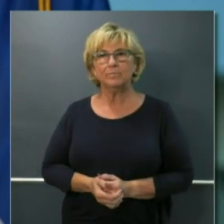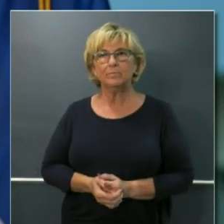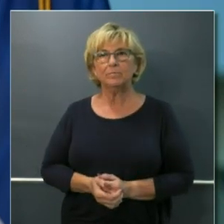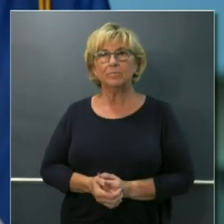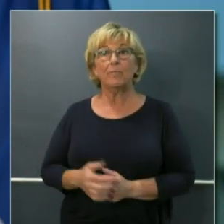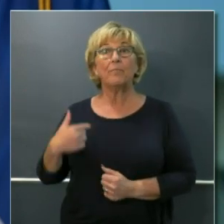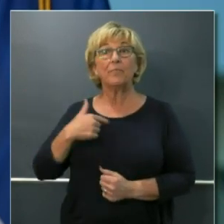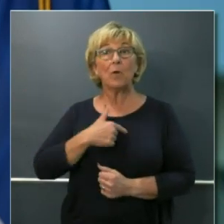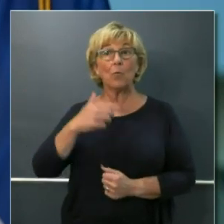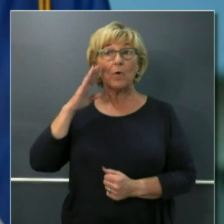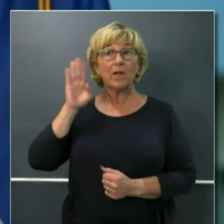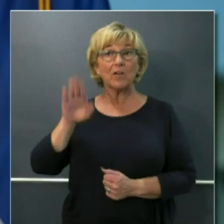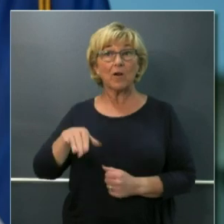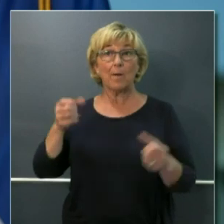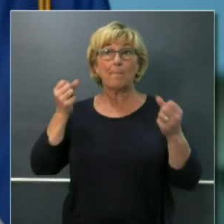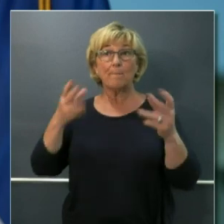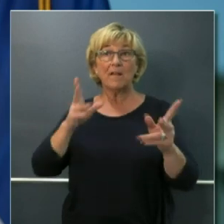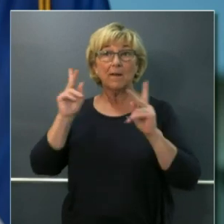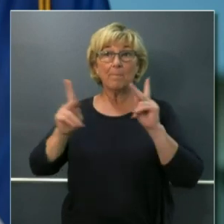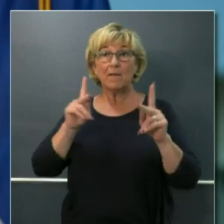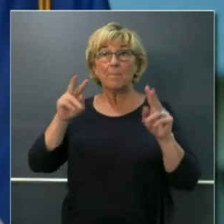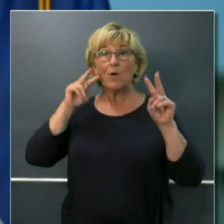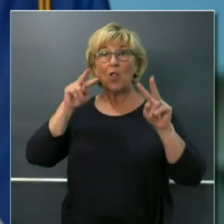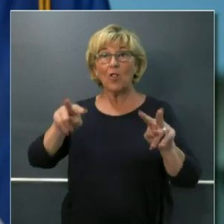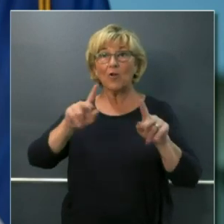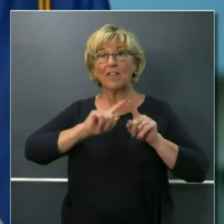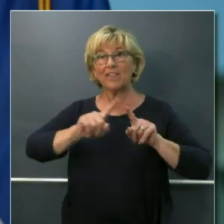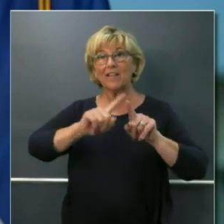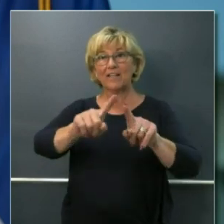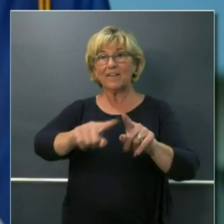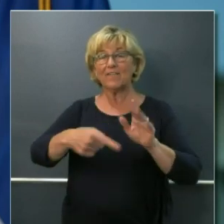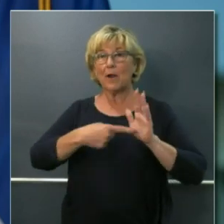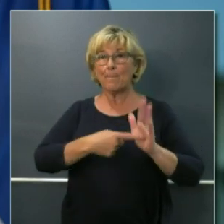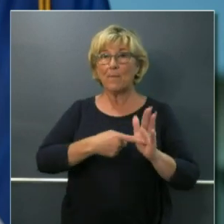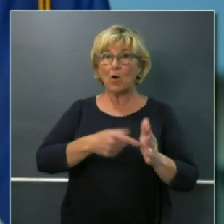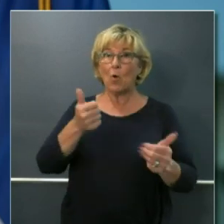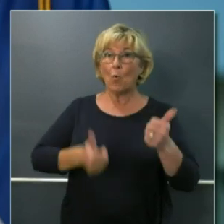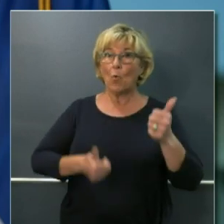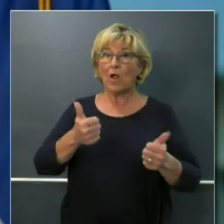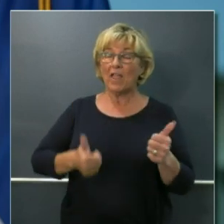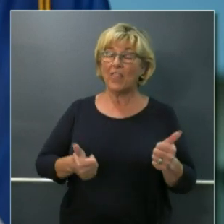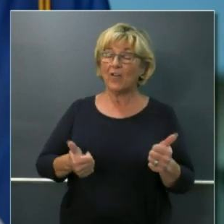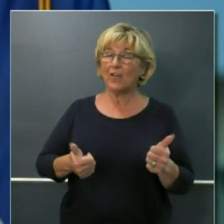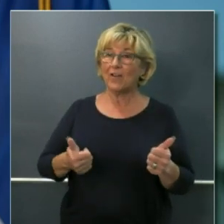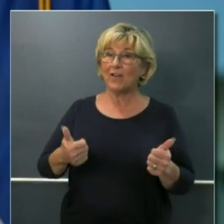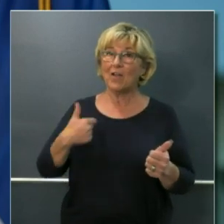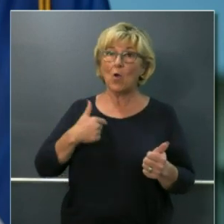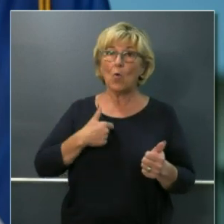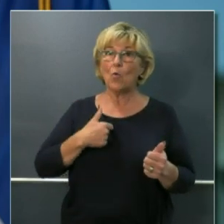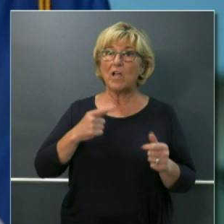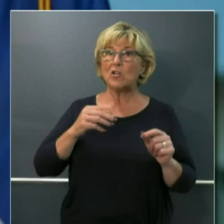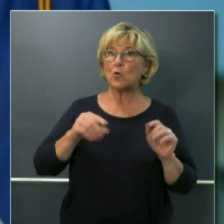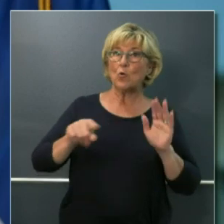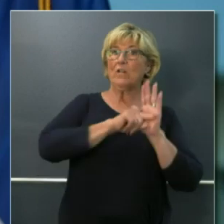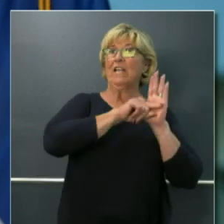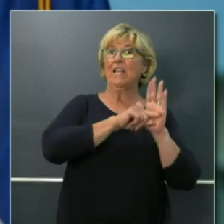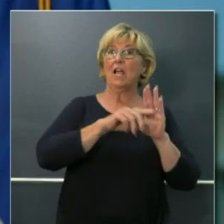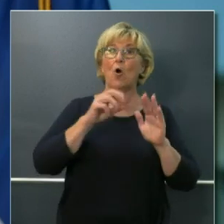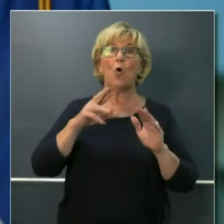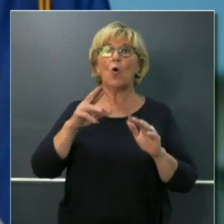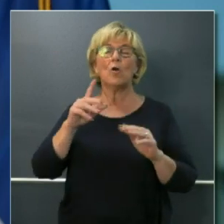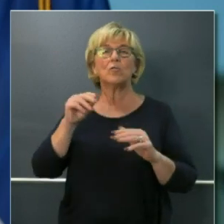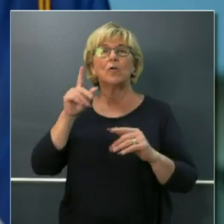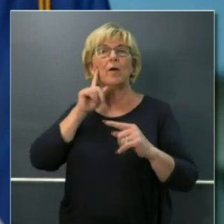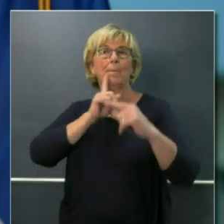We know that many folks are looking at the models and deciding whether we were too pessimistic or too